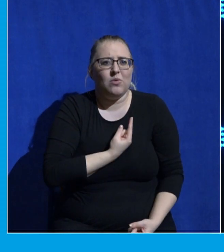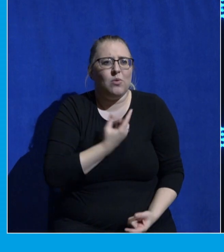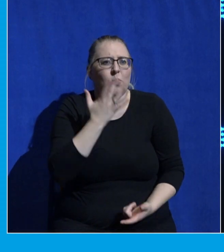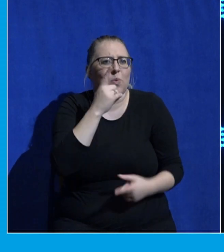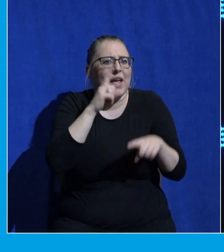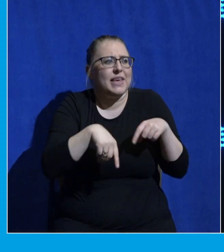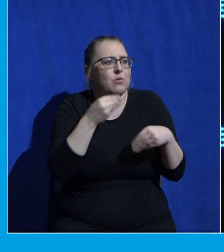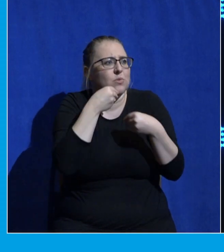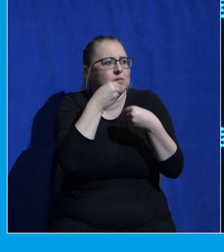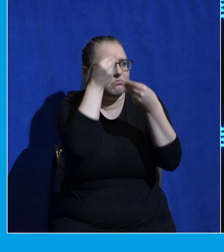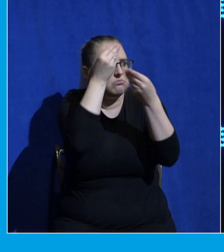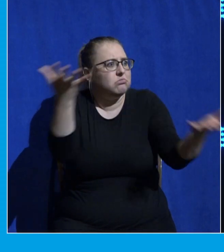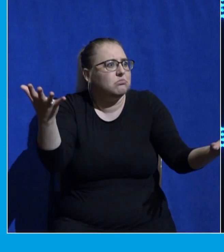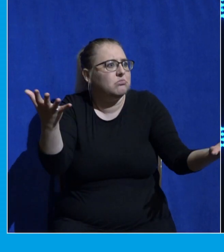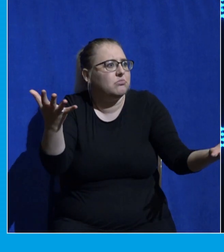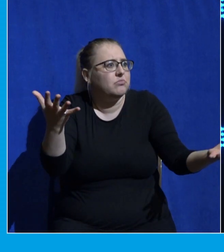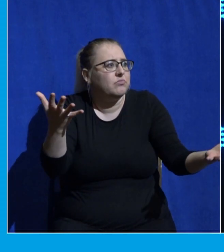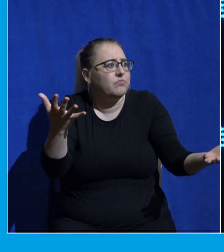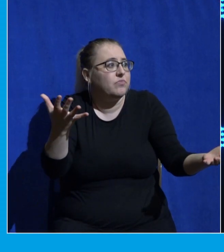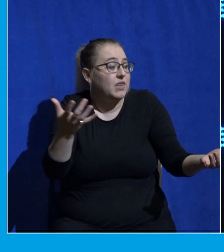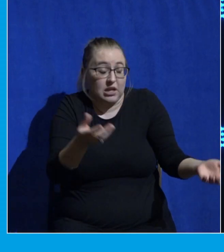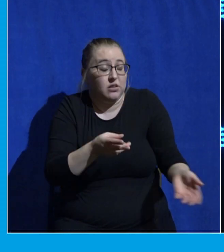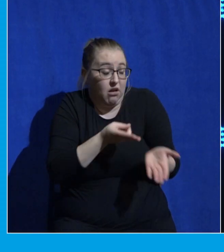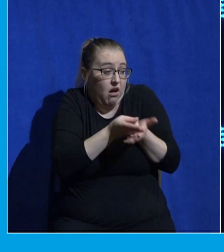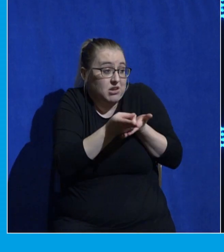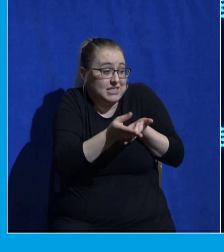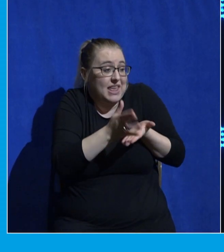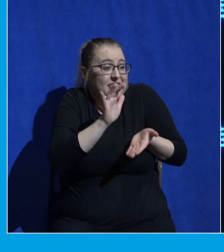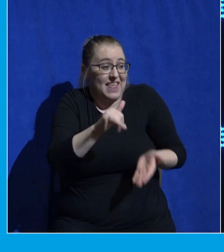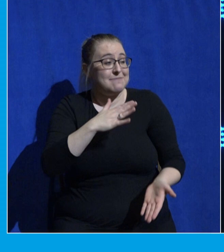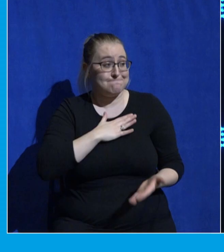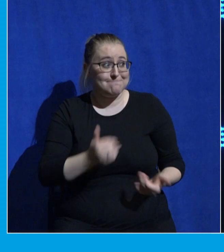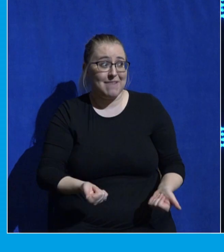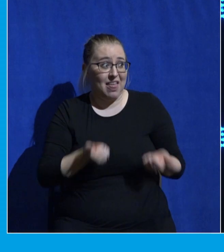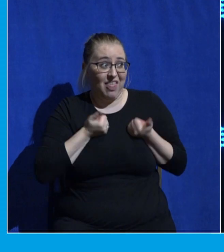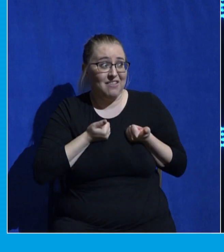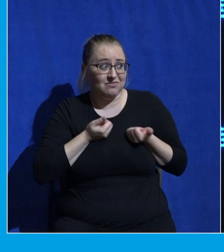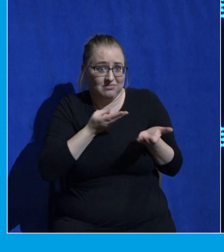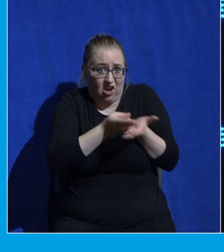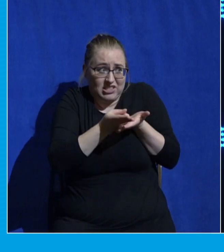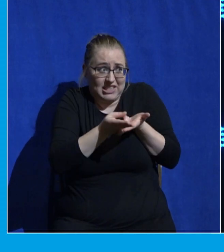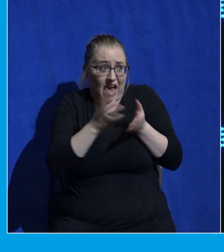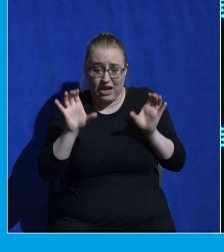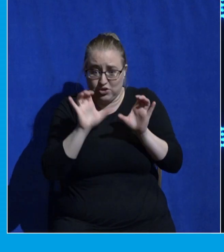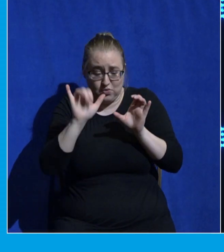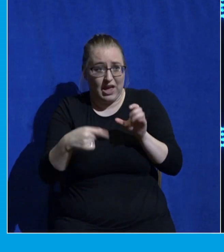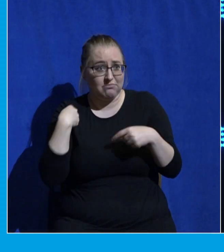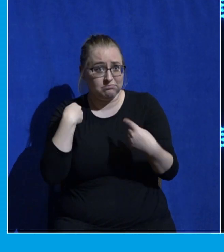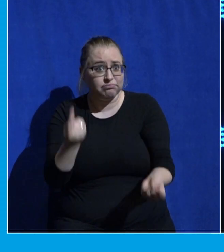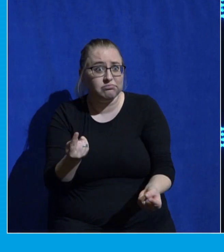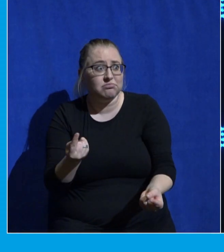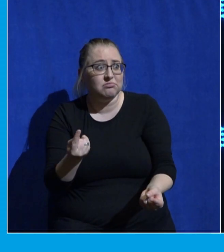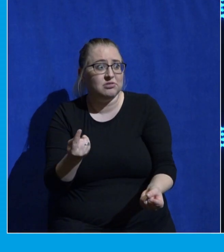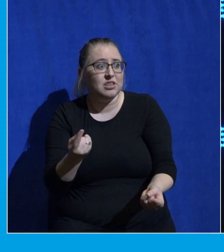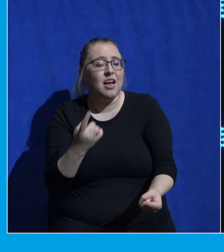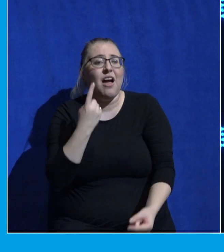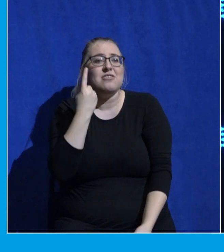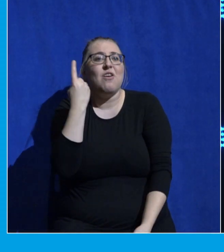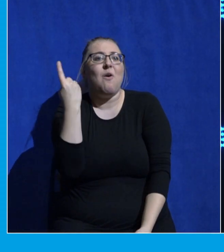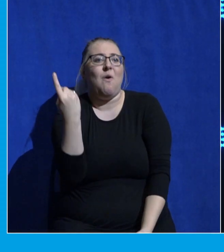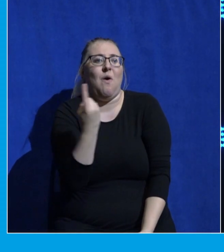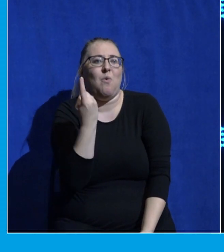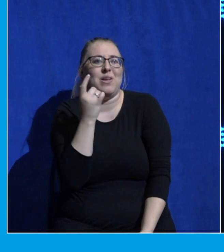I'm going to be honest with you. That's been the story of my life, if I'm being honest with you. For the story of my life, it's always been